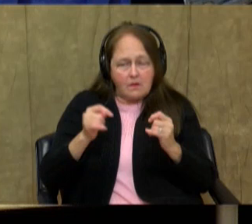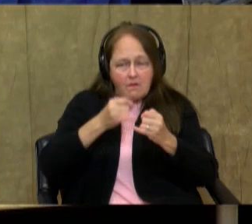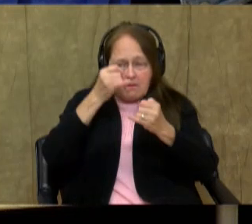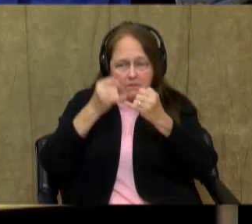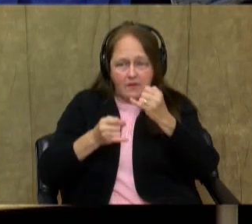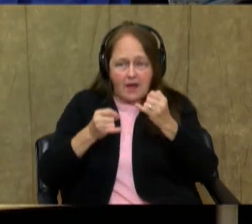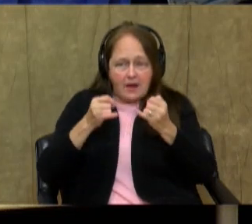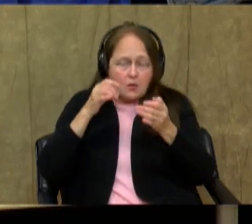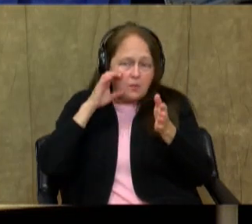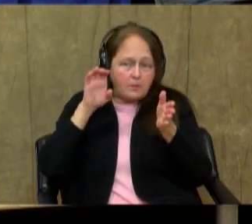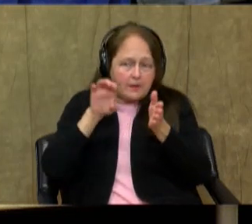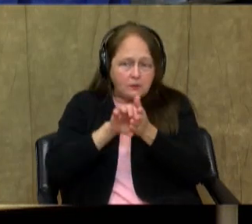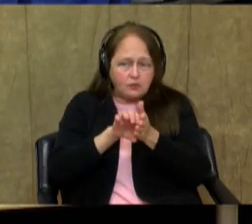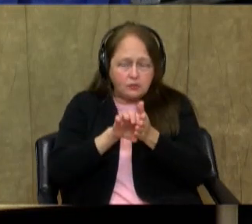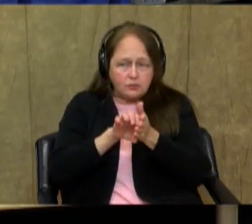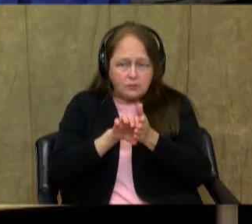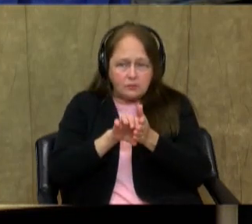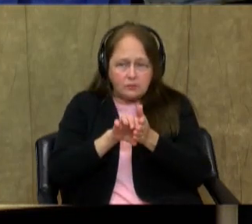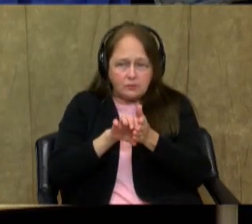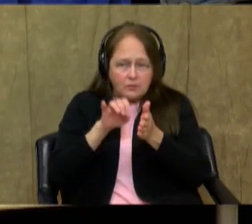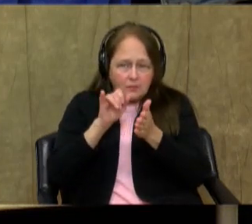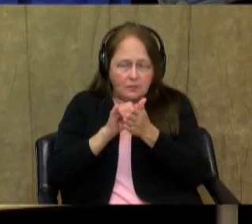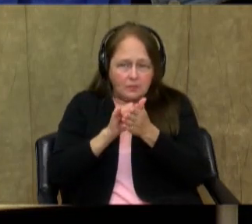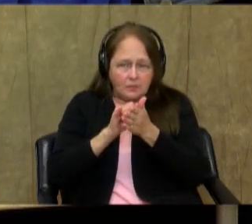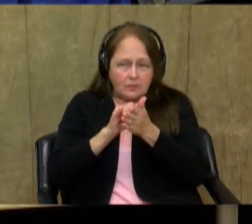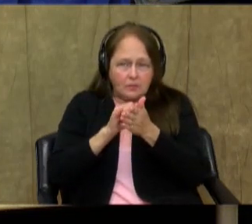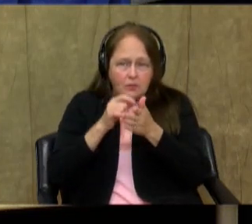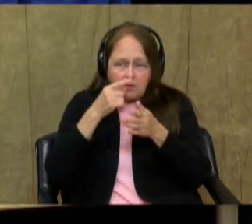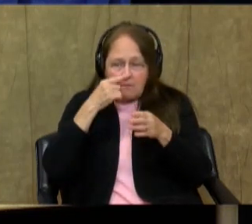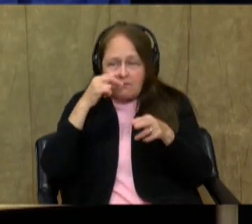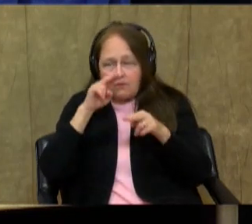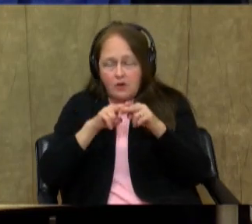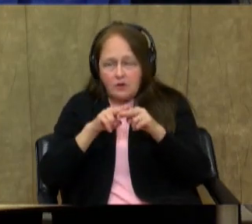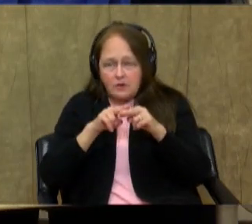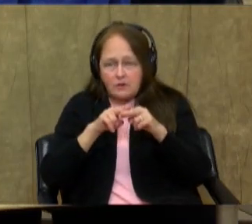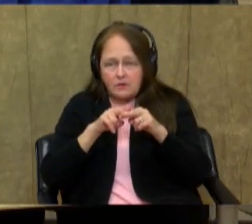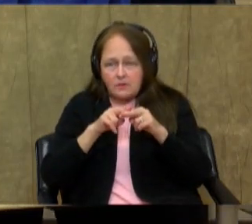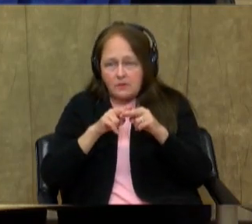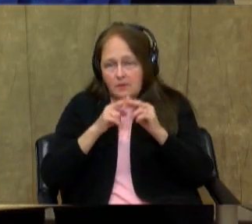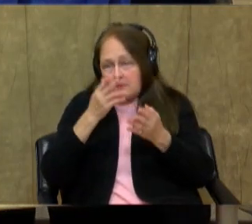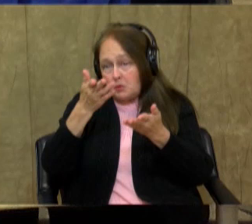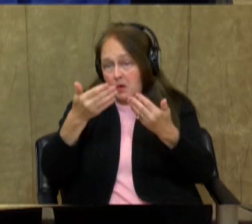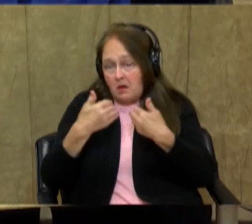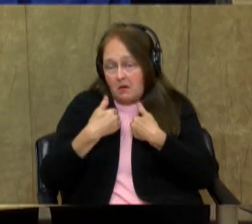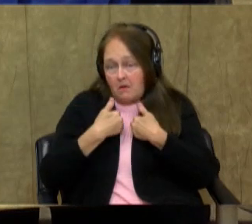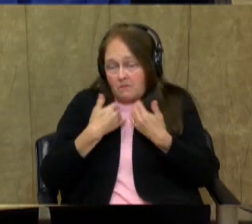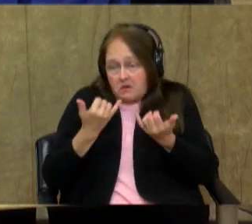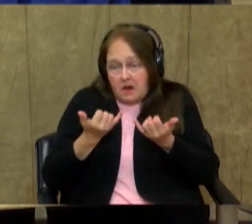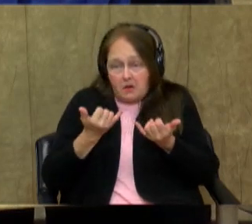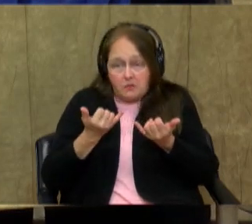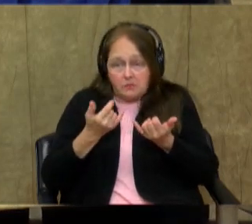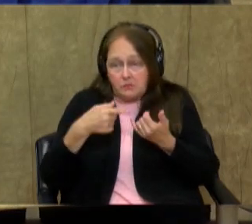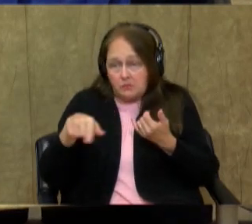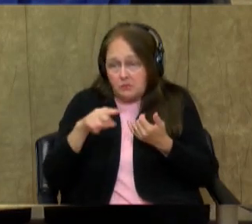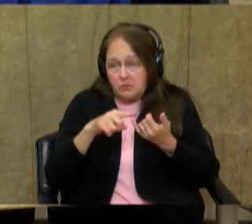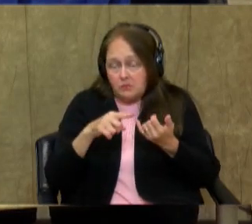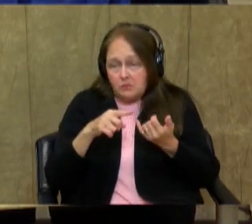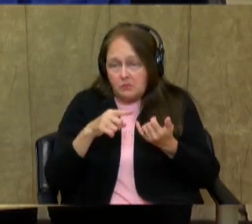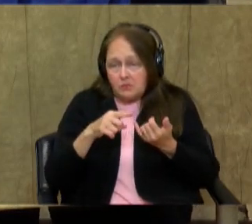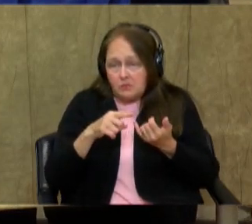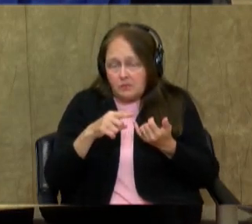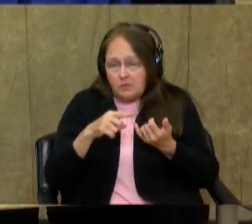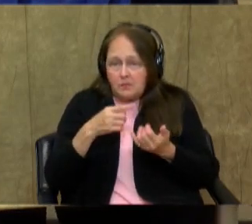final picture. This looks fun. Some of you may be experiencing something like this right now. So we see a